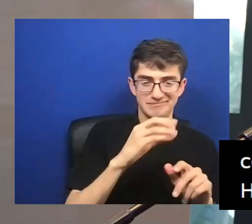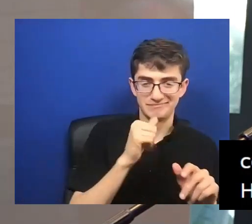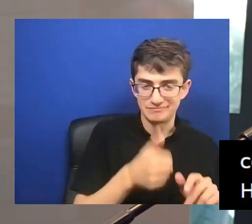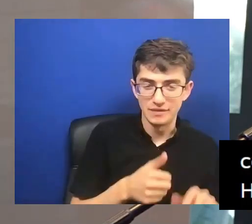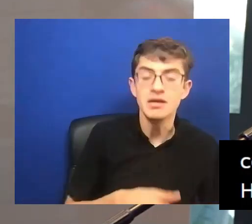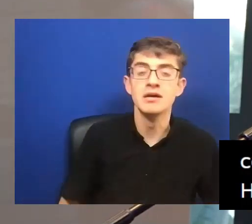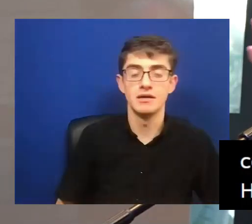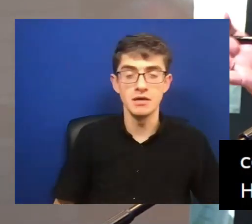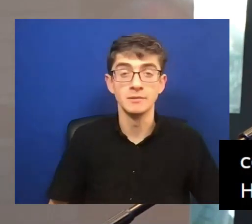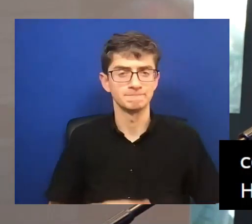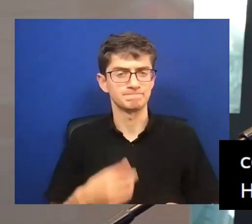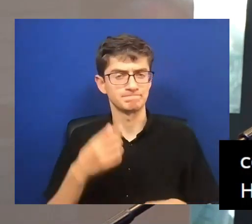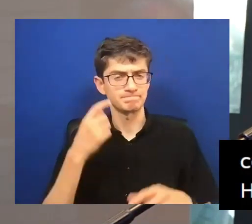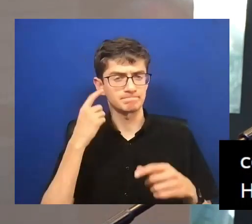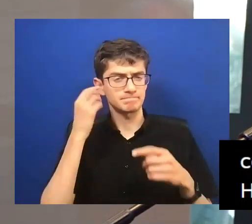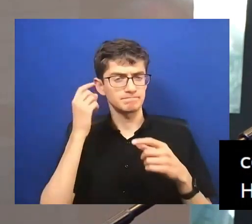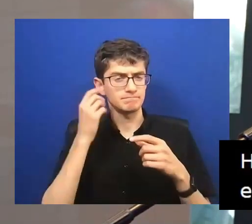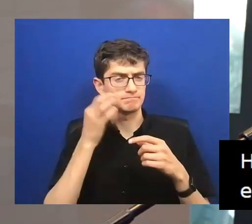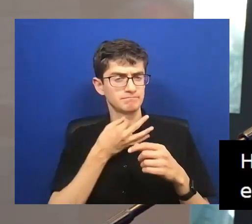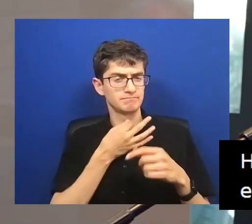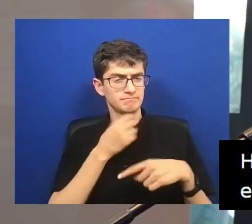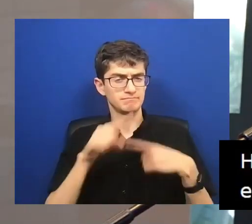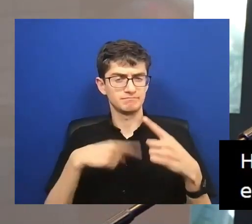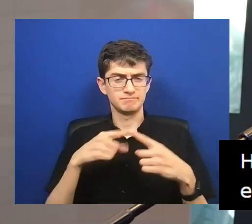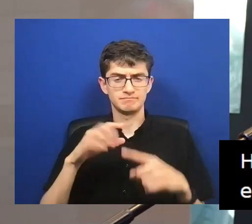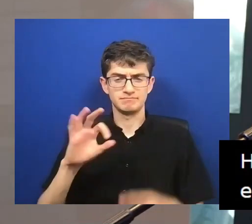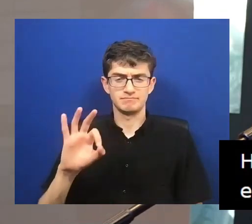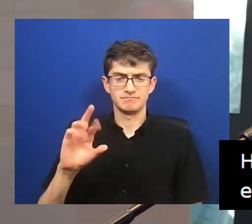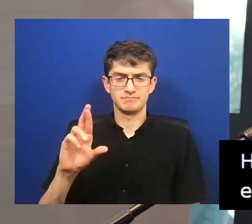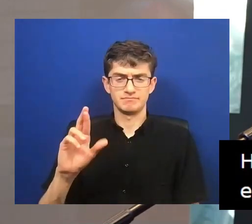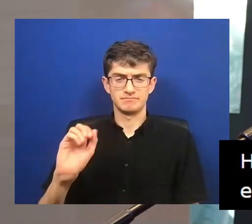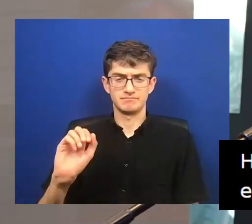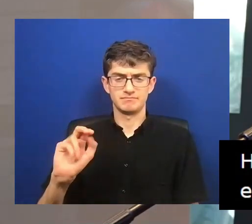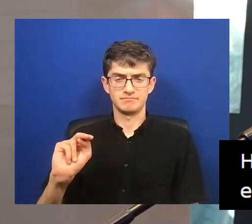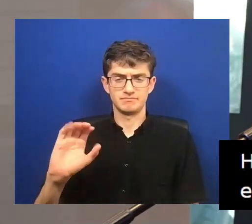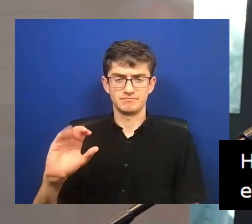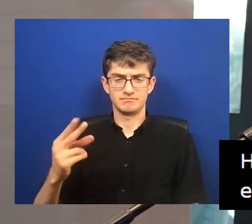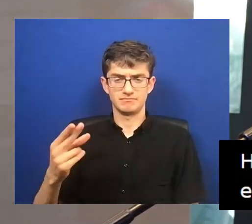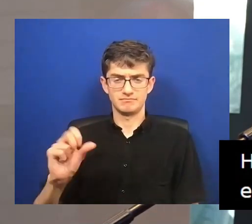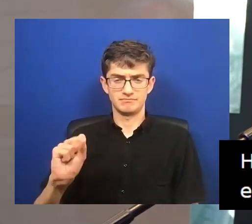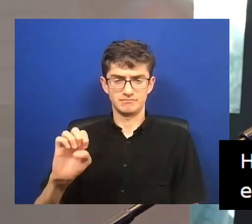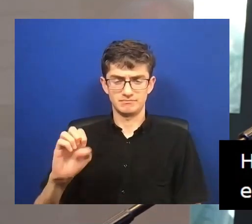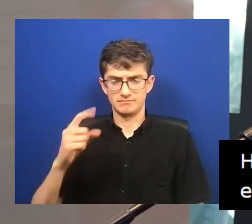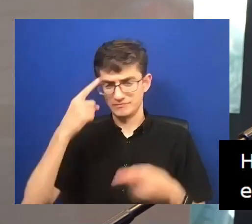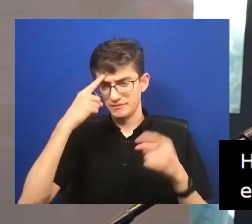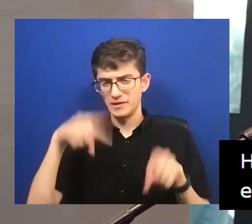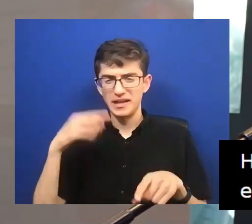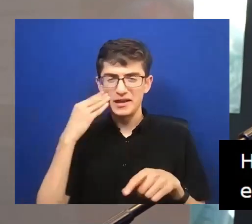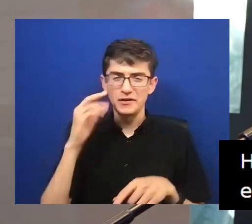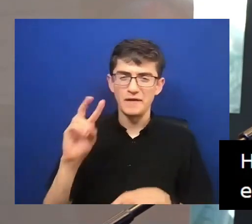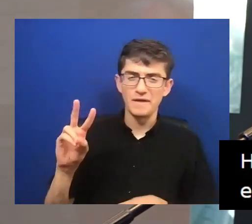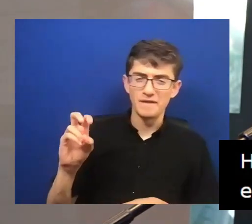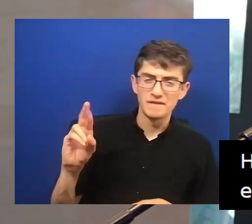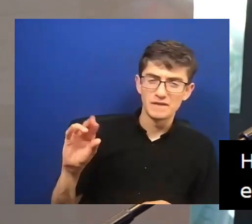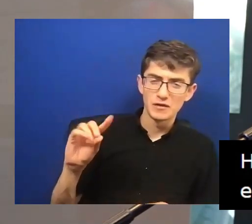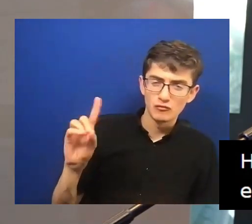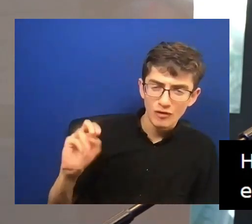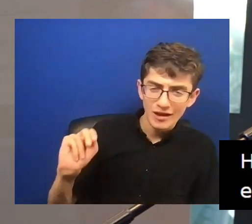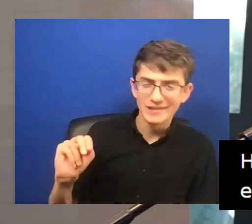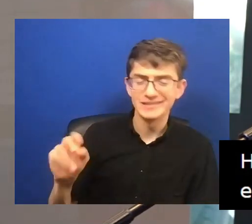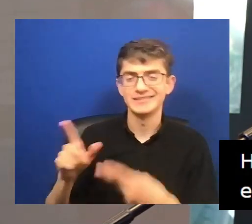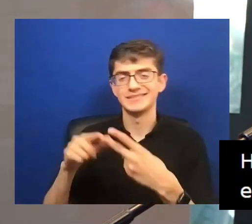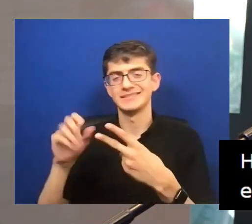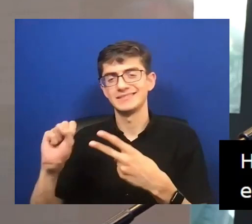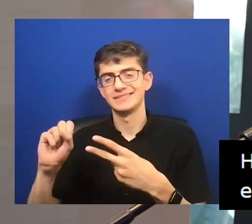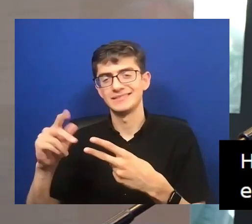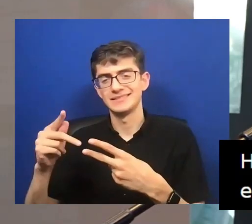agreements. People don't understand that, you know, as time comes up, Verizon, Spectrum, et cetera, they have to work with the city when they go underground.